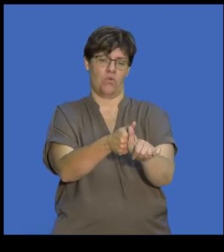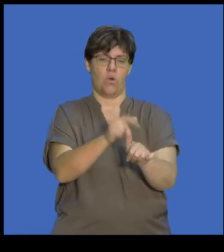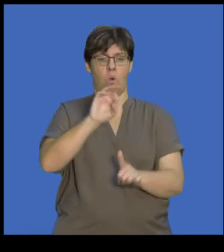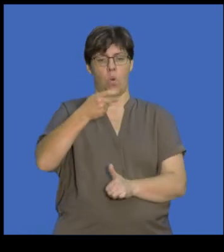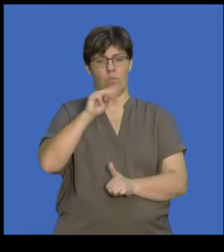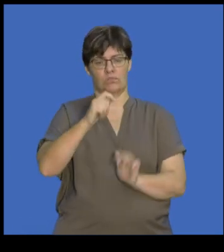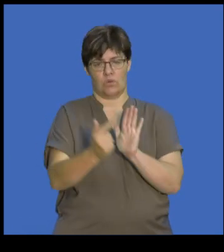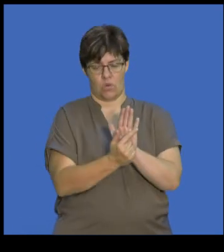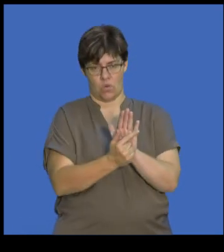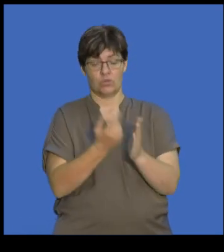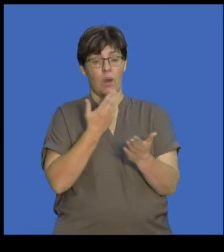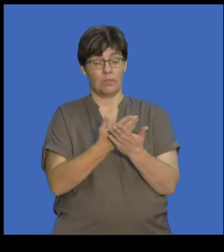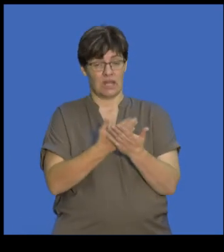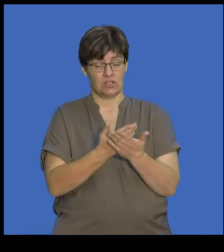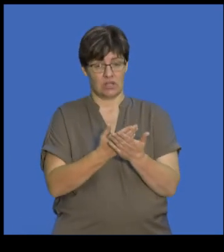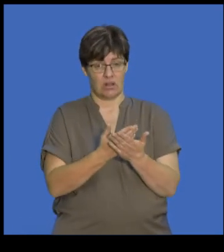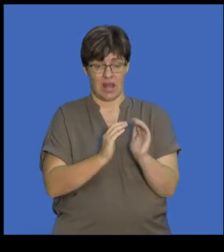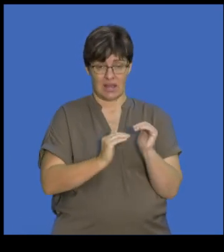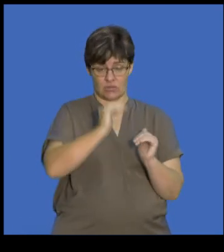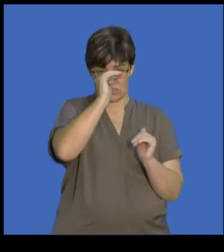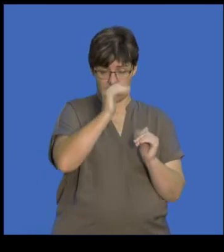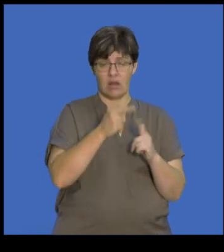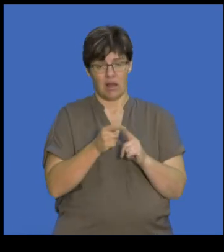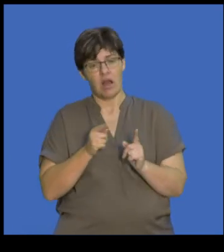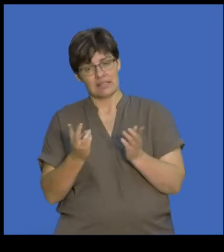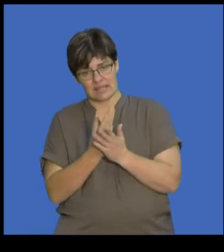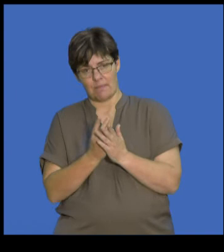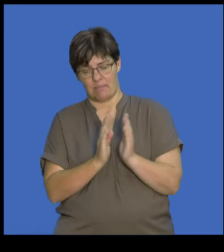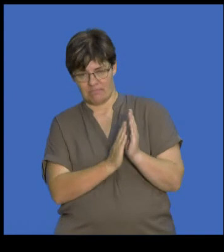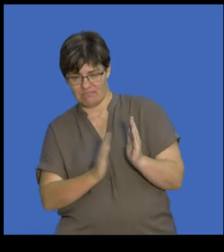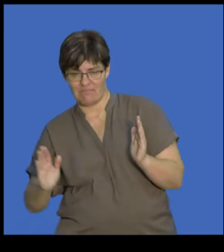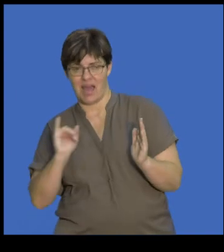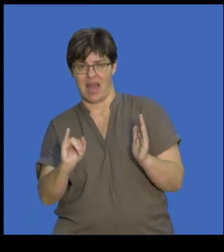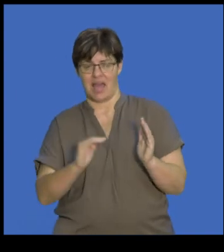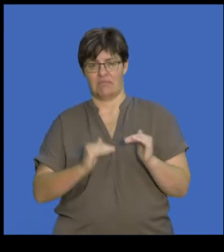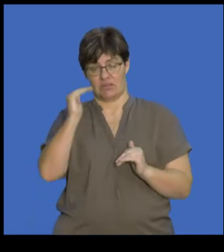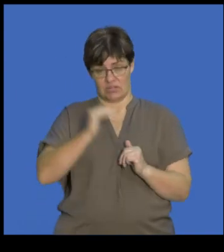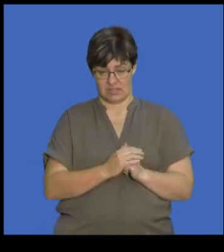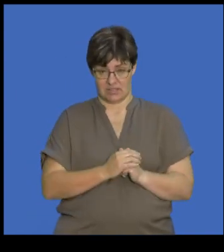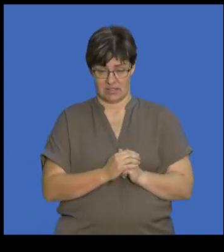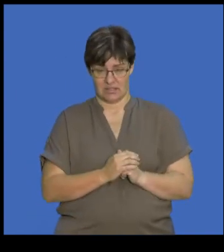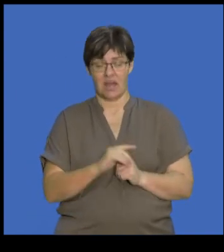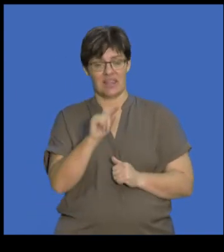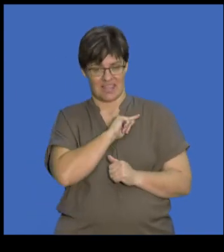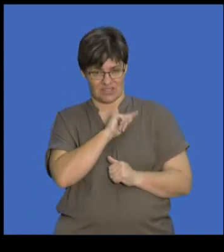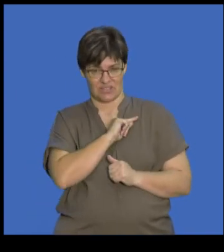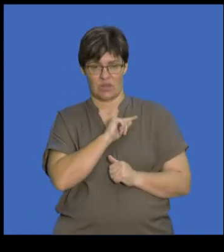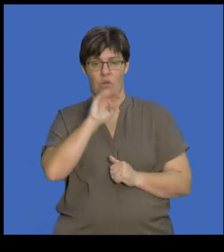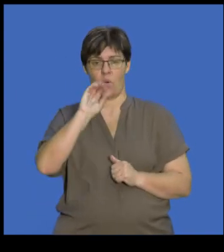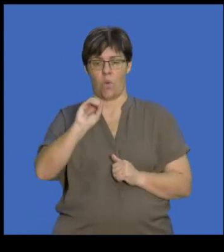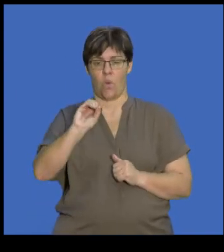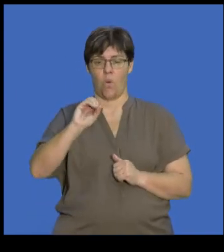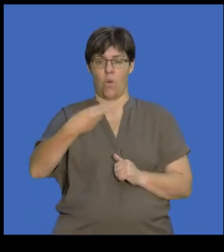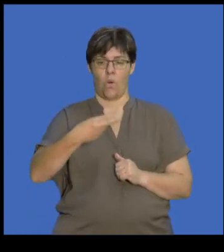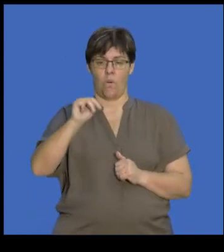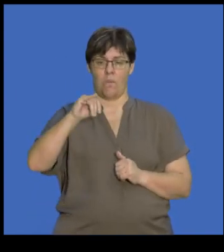increases across a nichrome wire, so does the current that flows through it, okay? So hence it is an ohmic conductor.